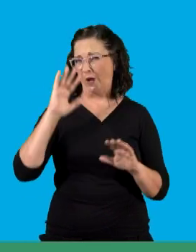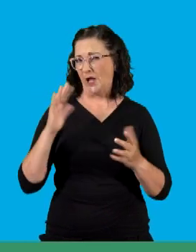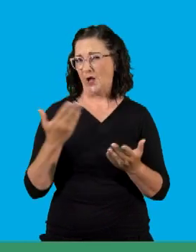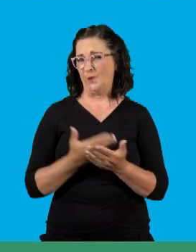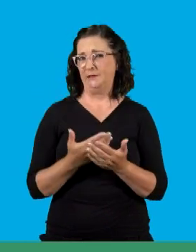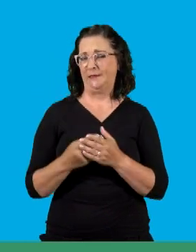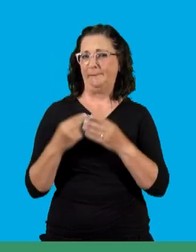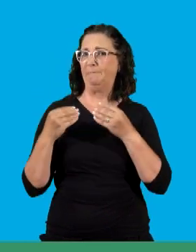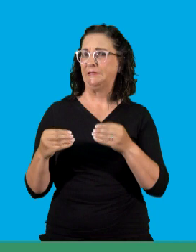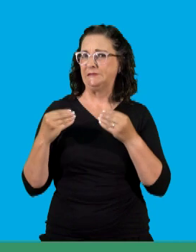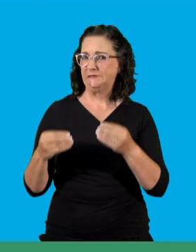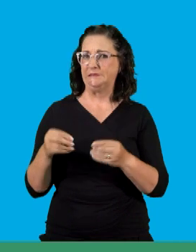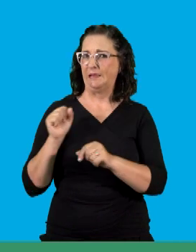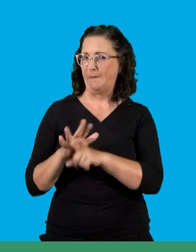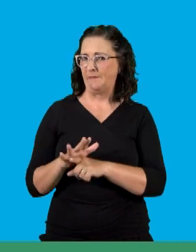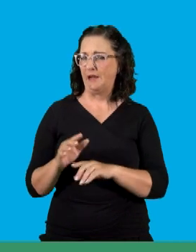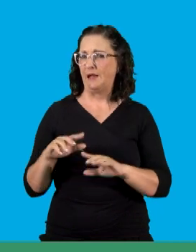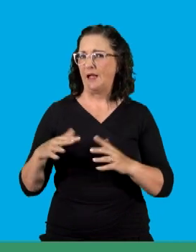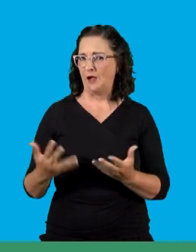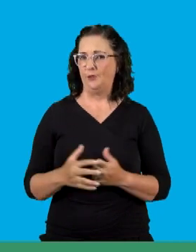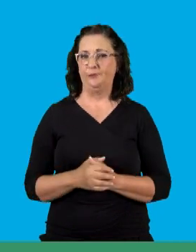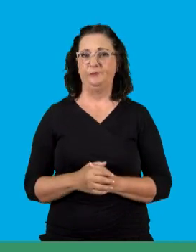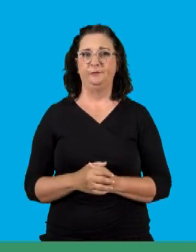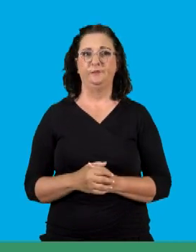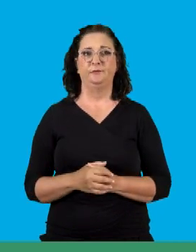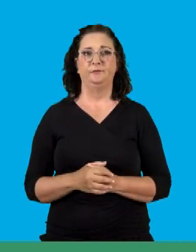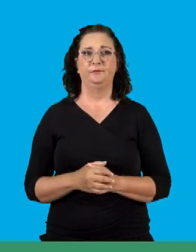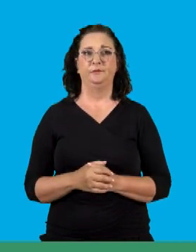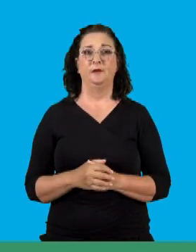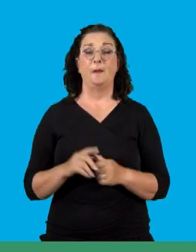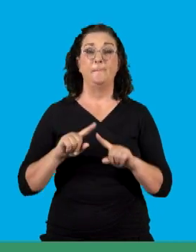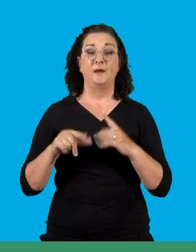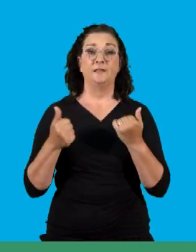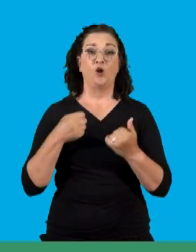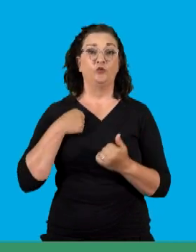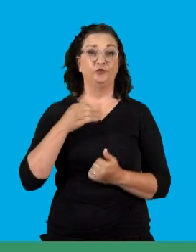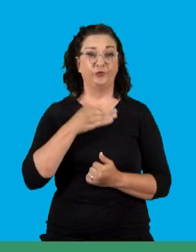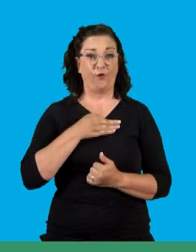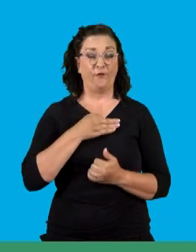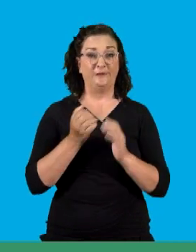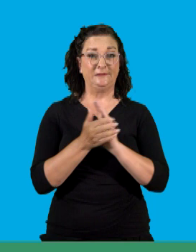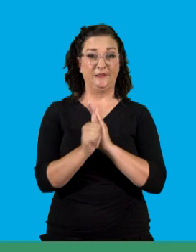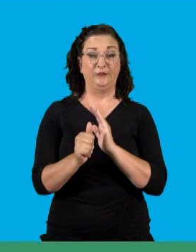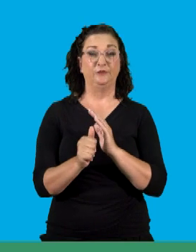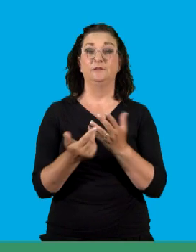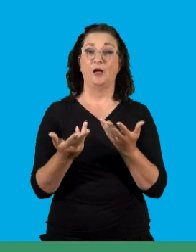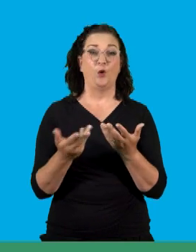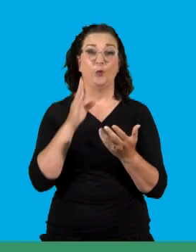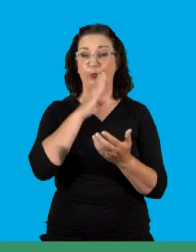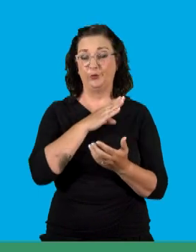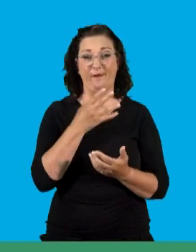of HIV or AIDS on businesses. Loss of skilled staff due to